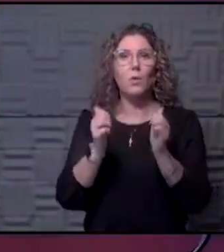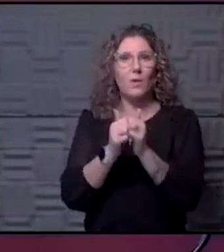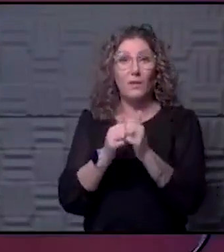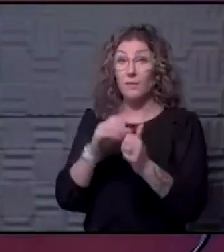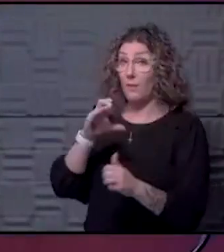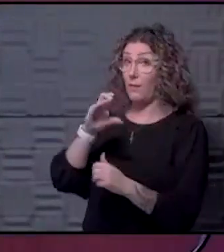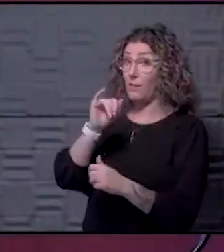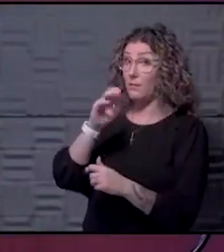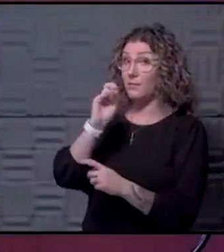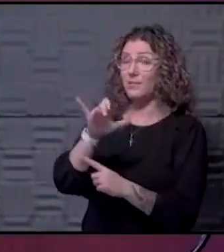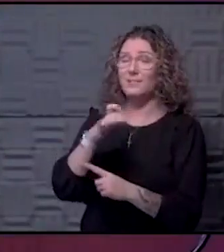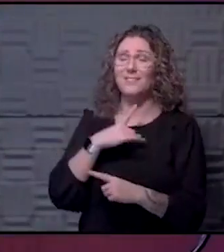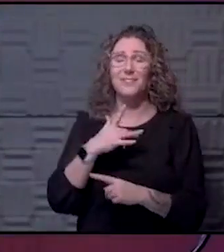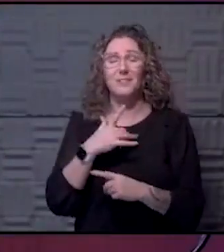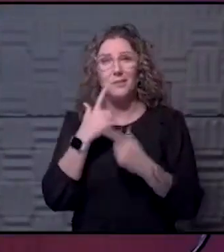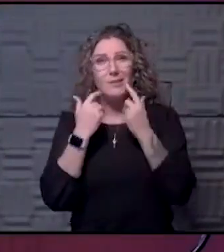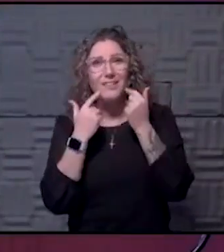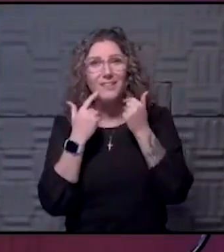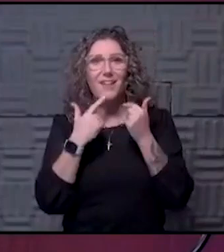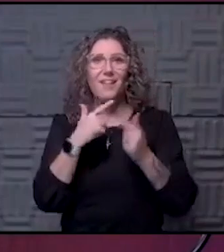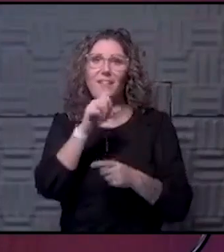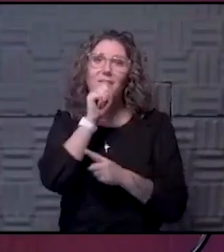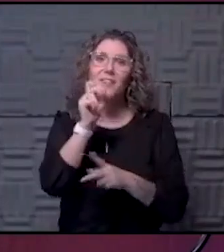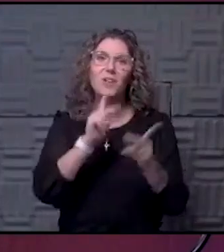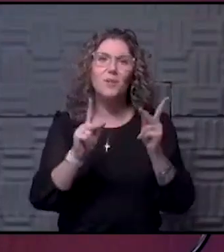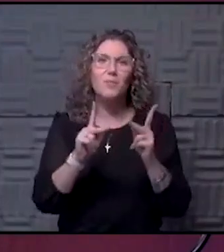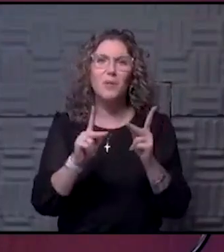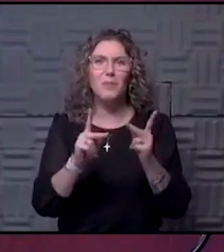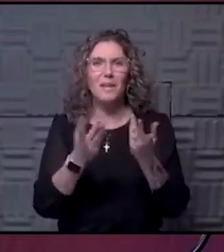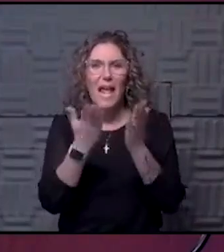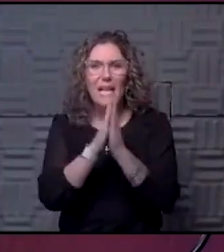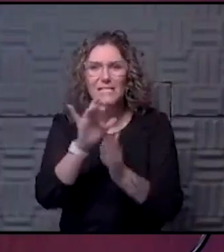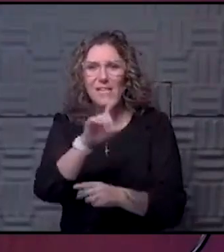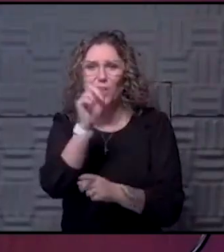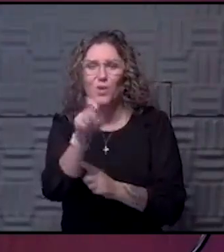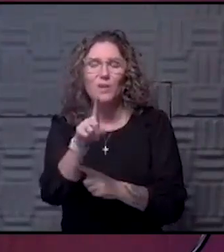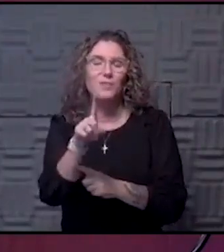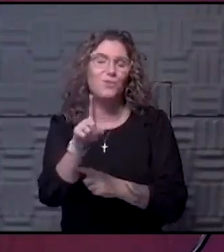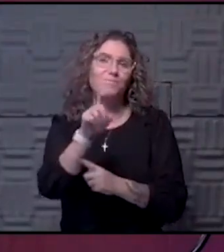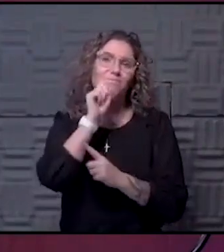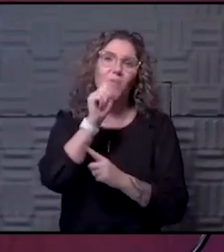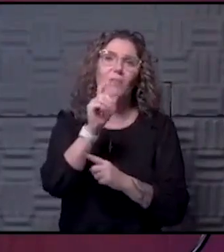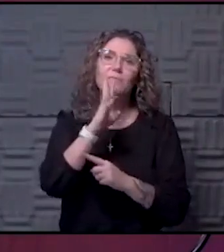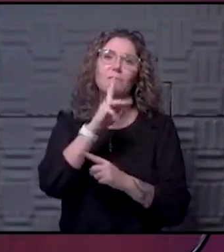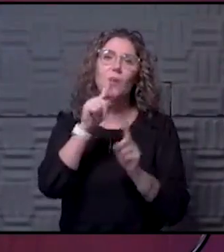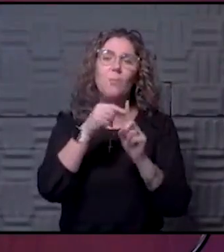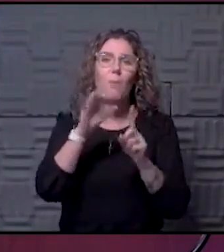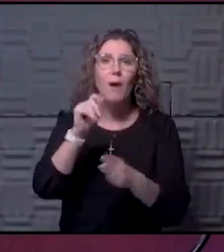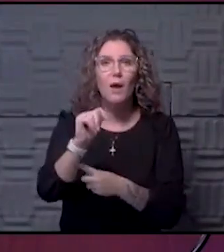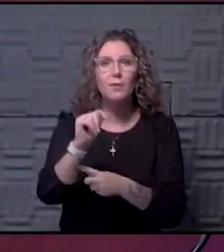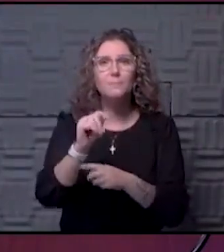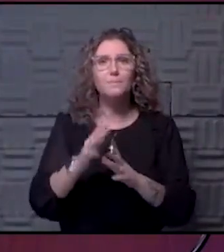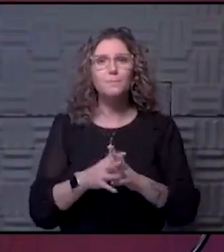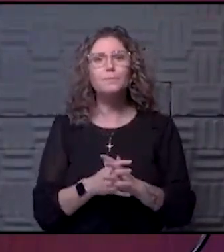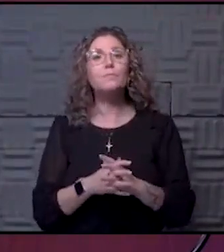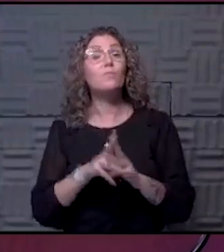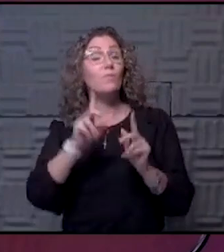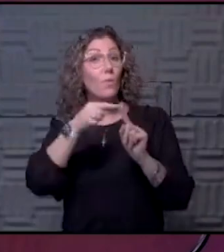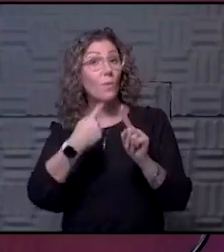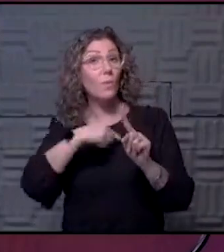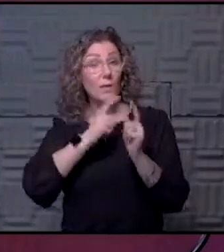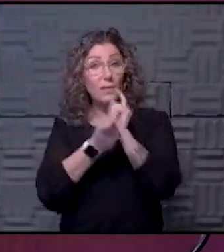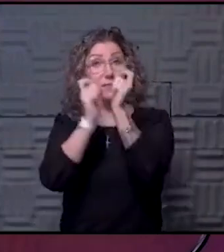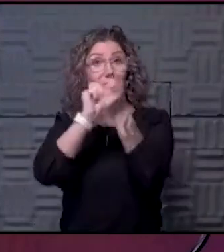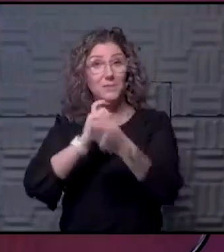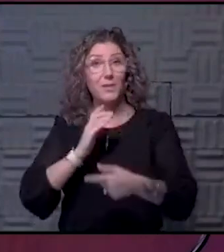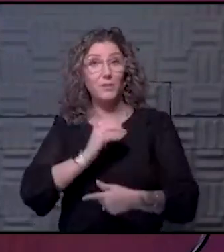and it just cracks me up that I love that people love to ask this question and they love to talk about it. People want to know, when we change our clothes